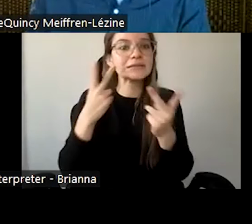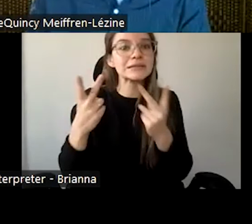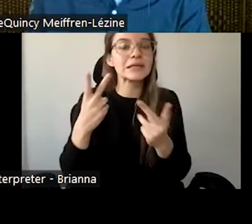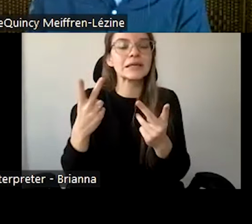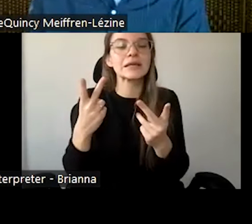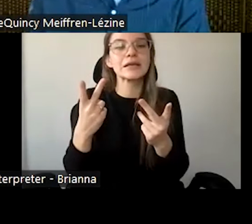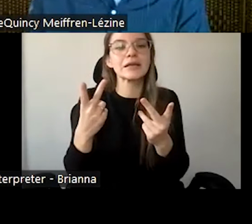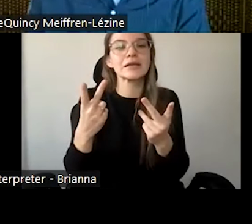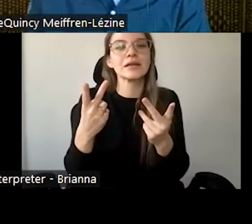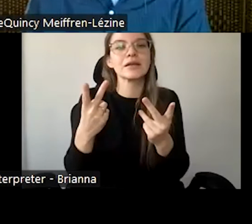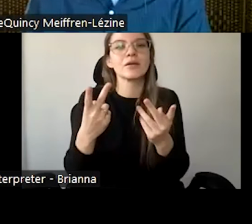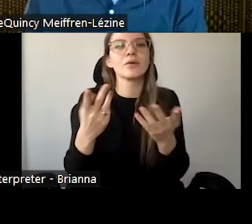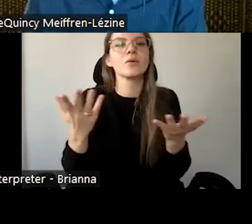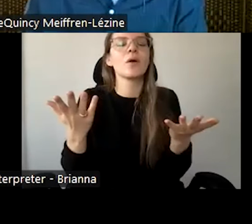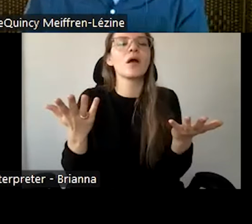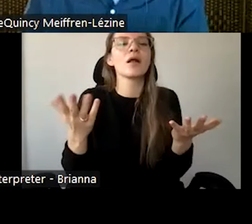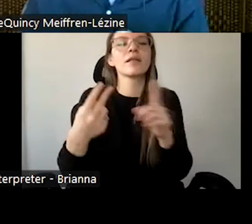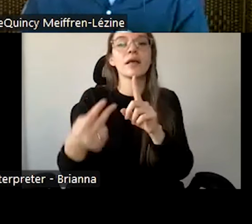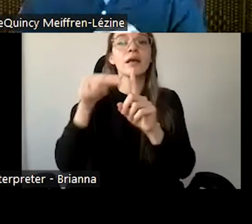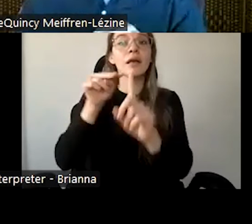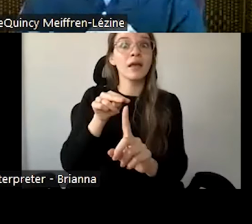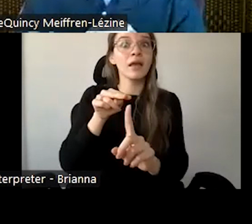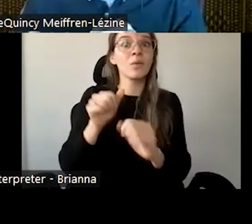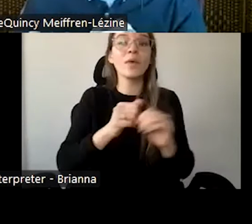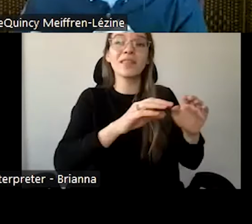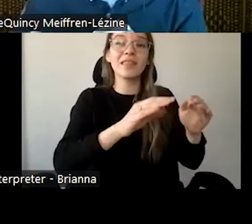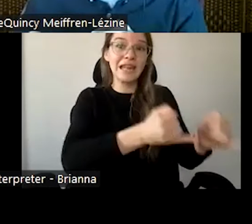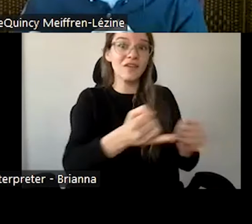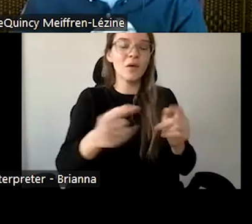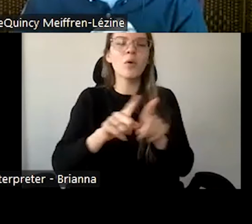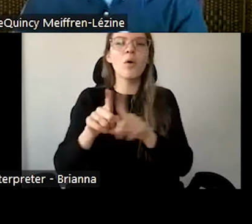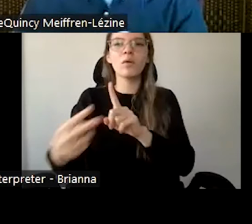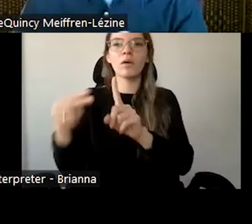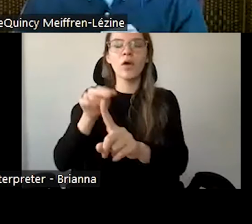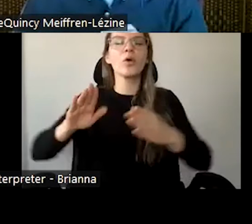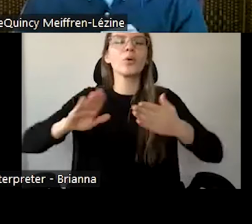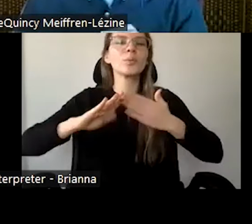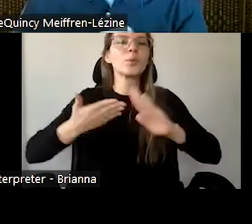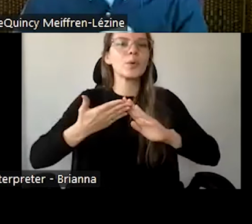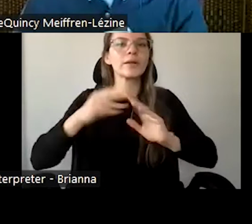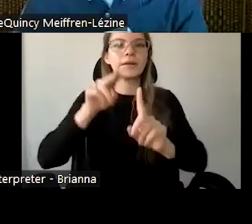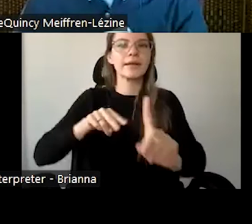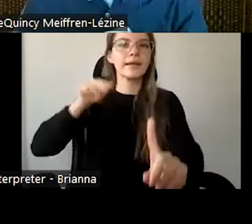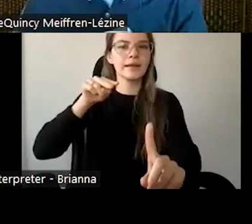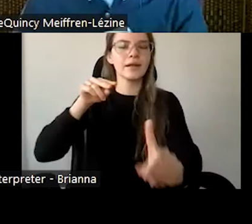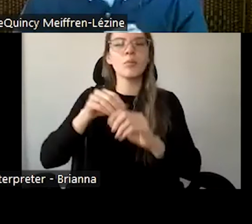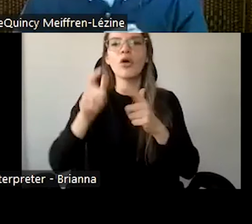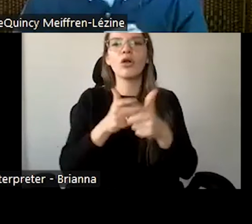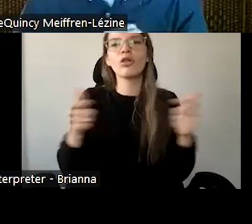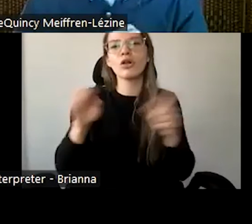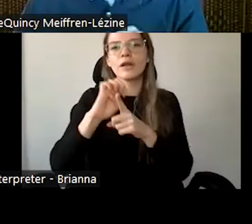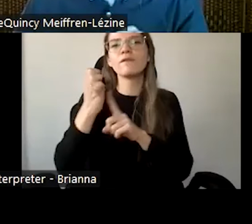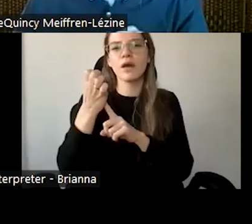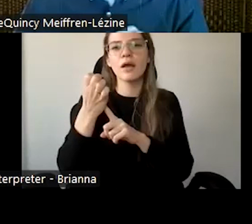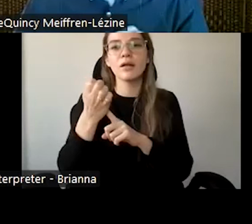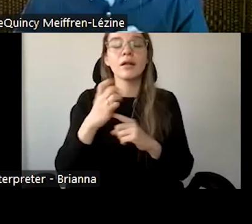at what it looks like from the community aspect as well, from that larger environment. And there you have